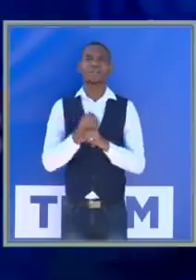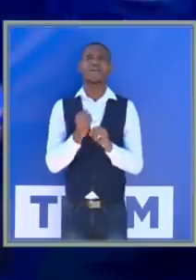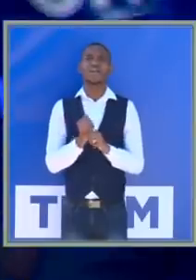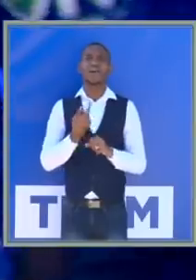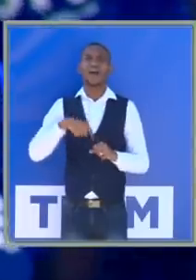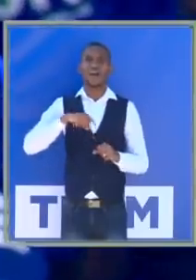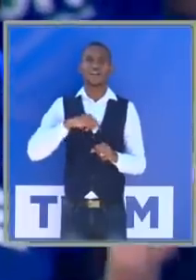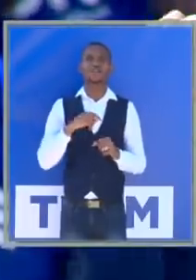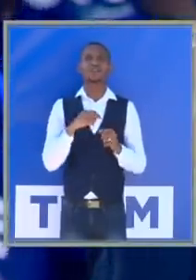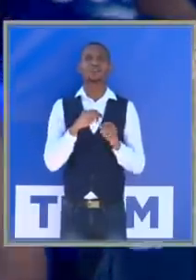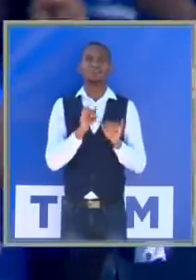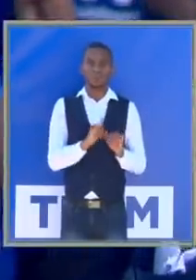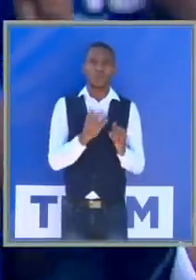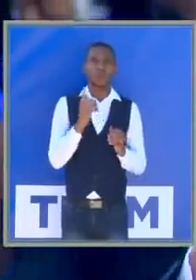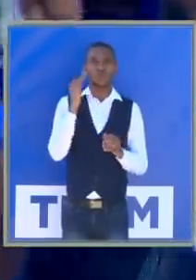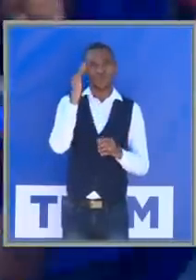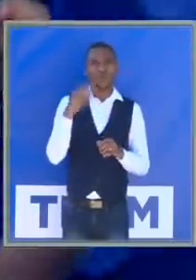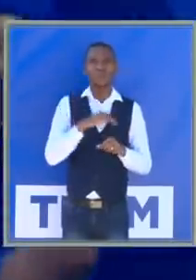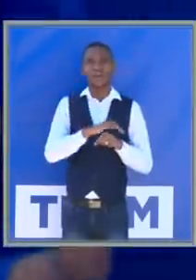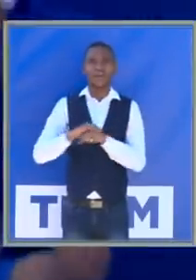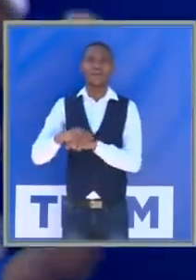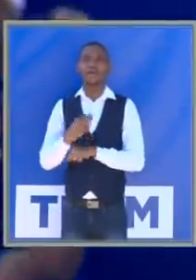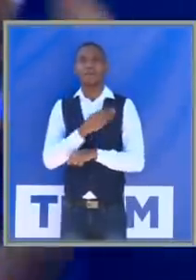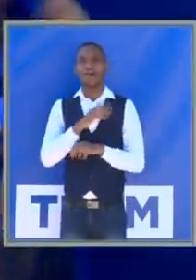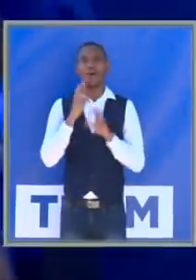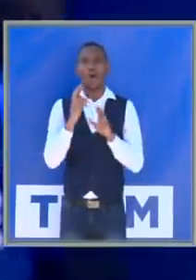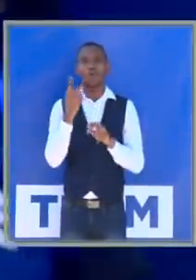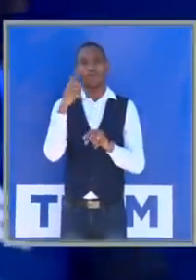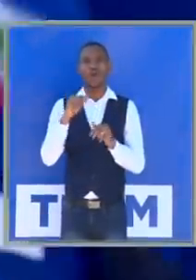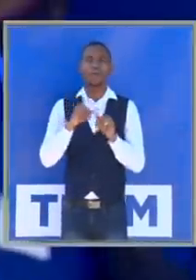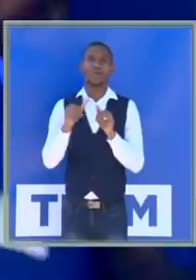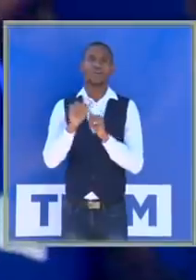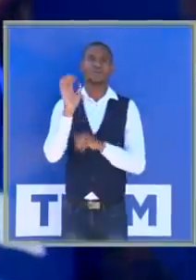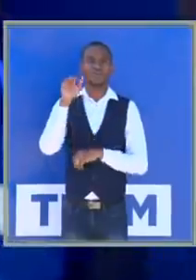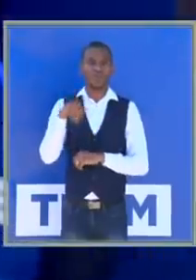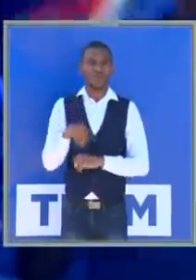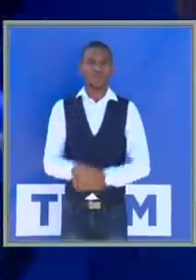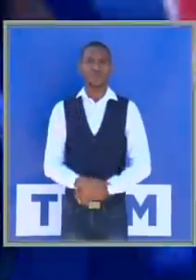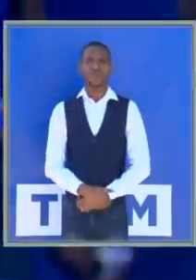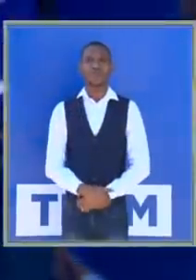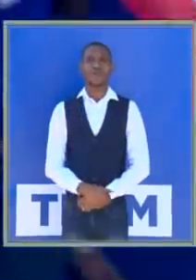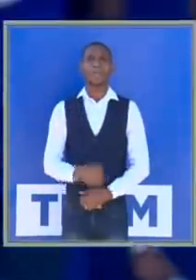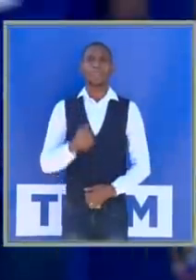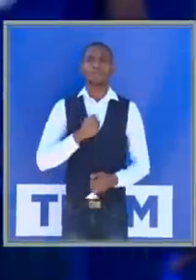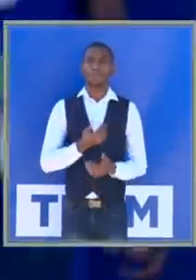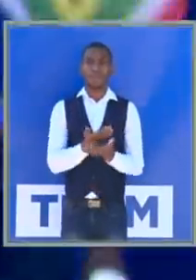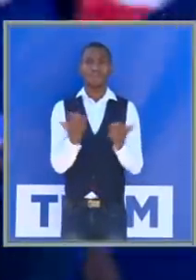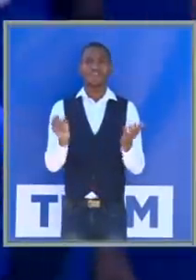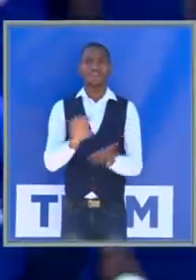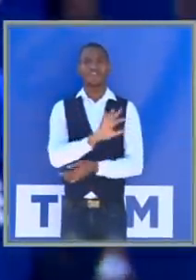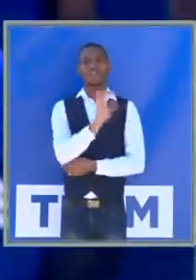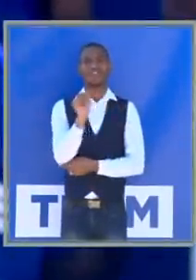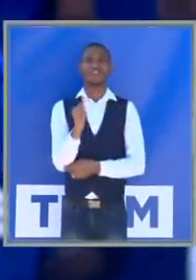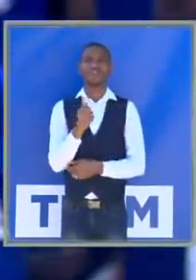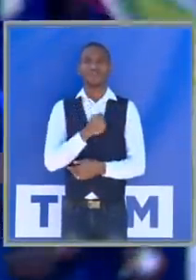to what we know. We're going to be guided by a hope for a better tomorrow. My fellow South Africans,